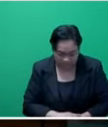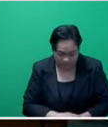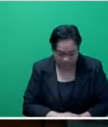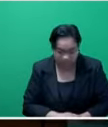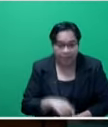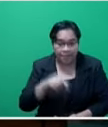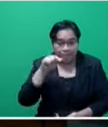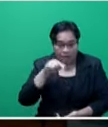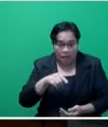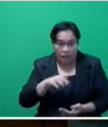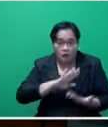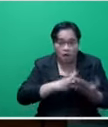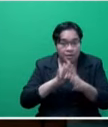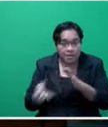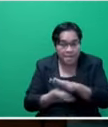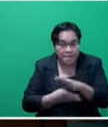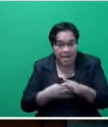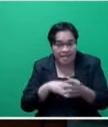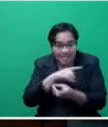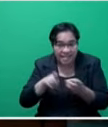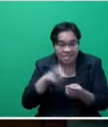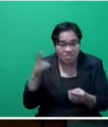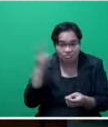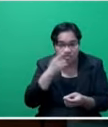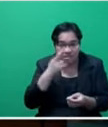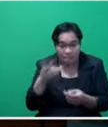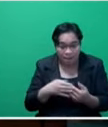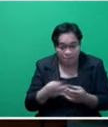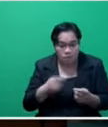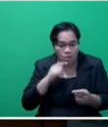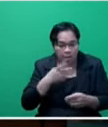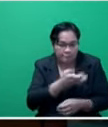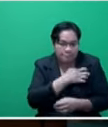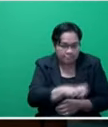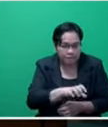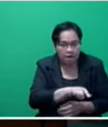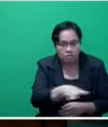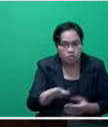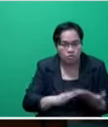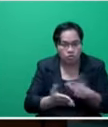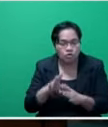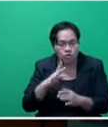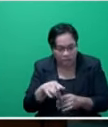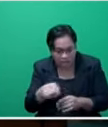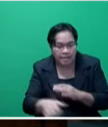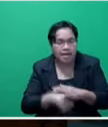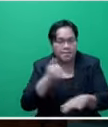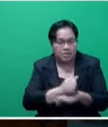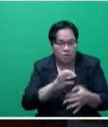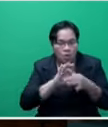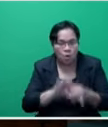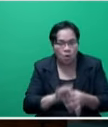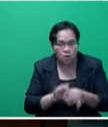this community-based disaster risk management training will also empower the communities to form and establish their community